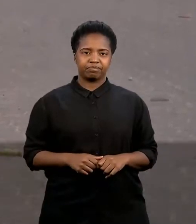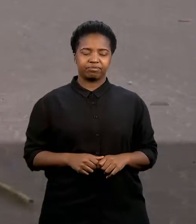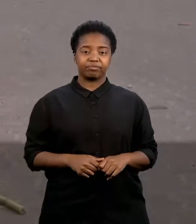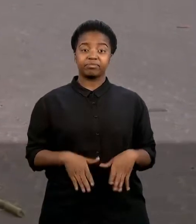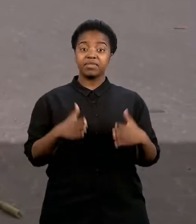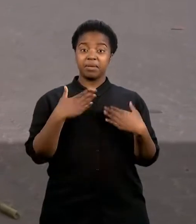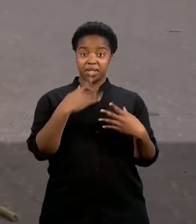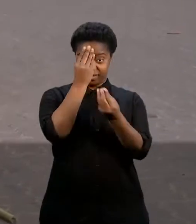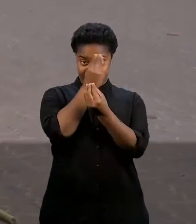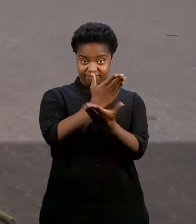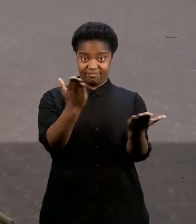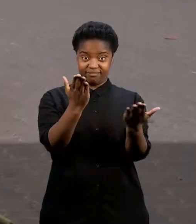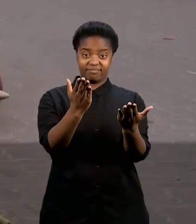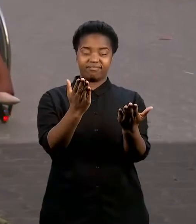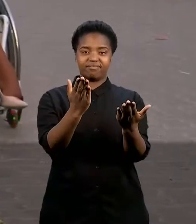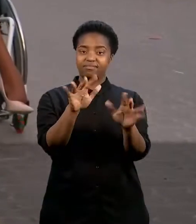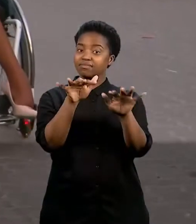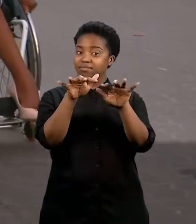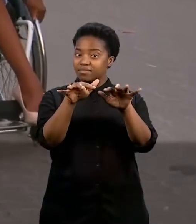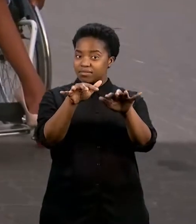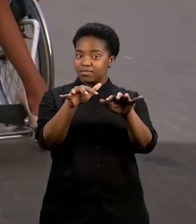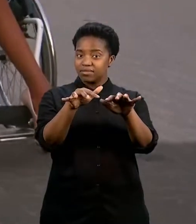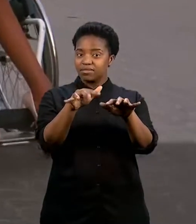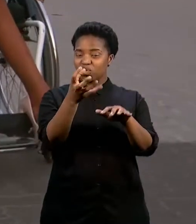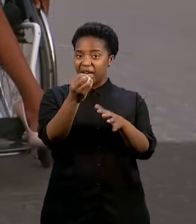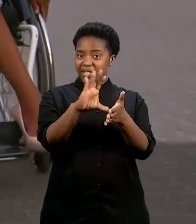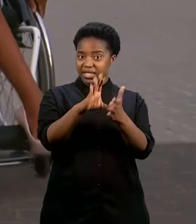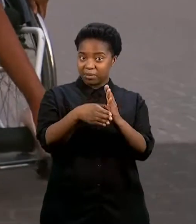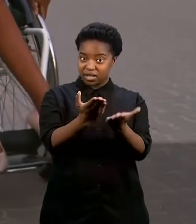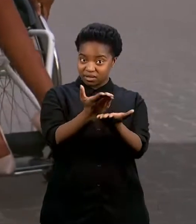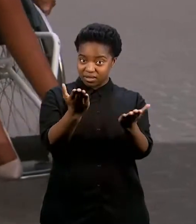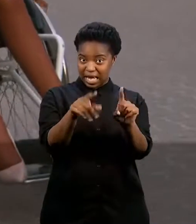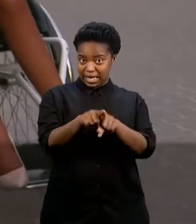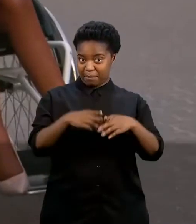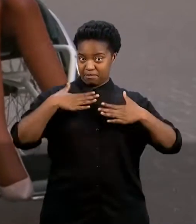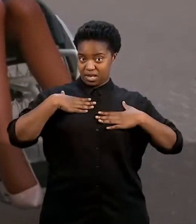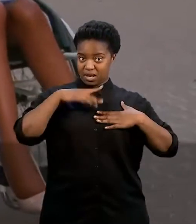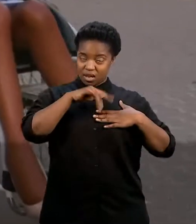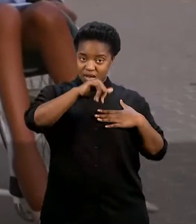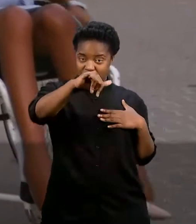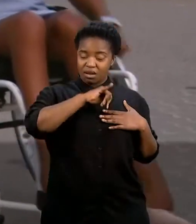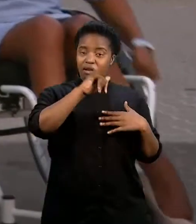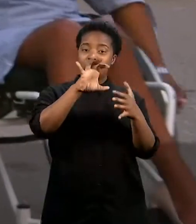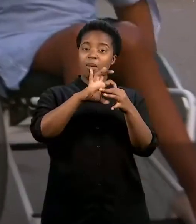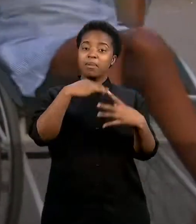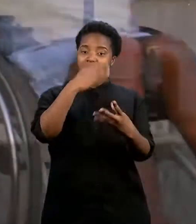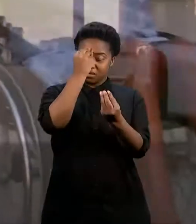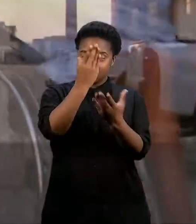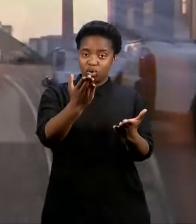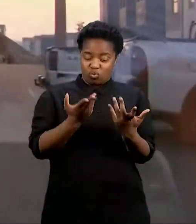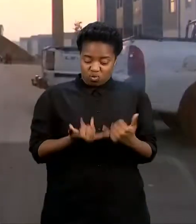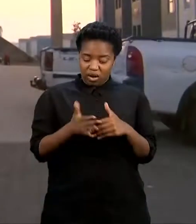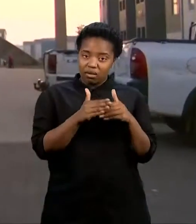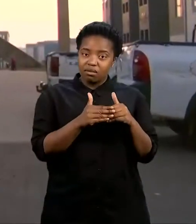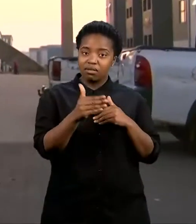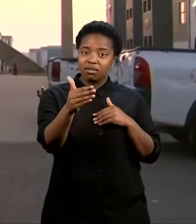My message for people, fellow people that are living with disabilities like me today, is from today